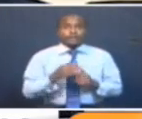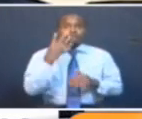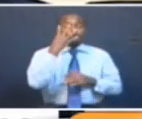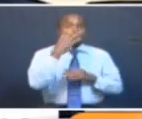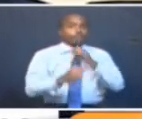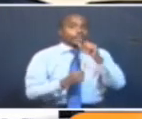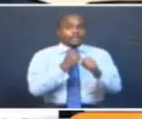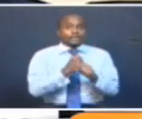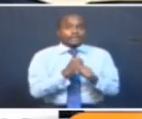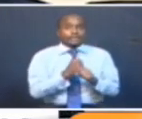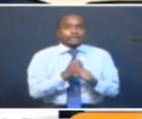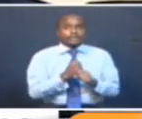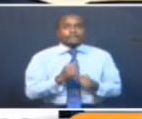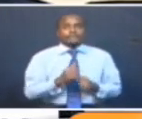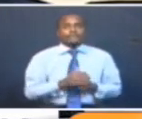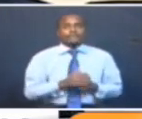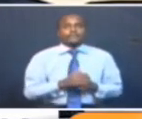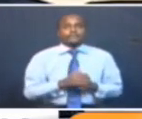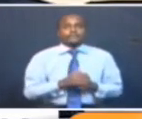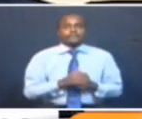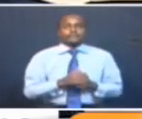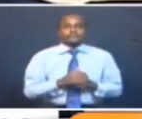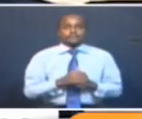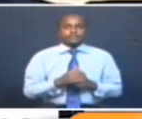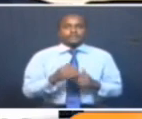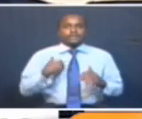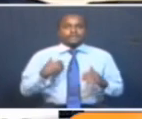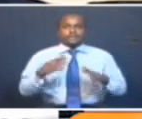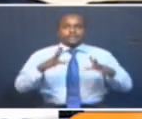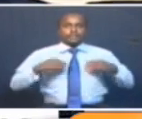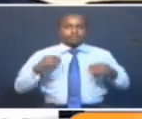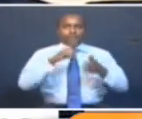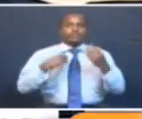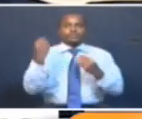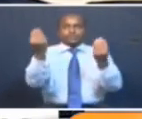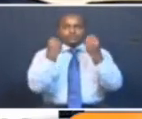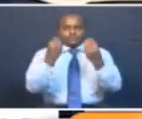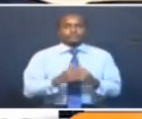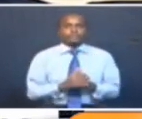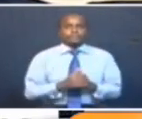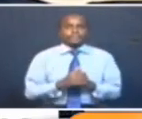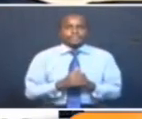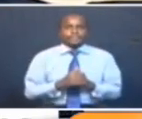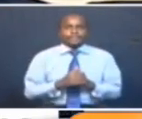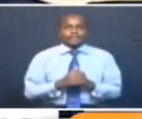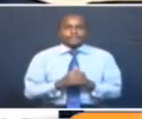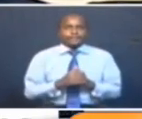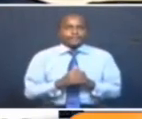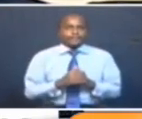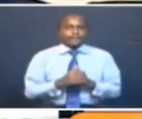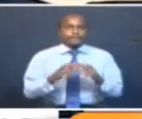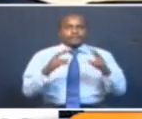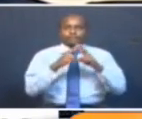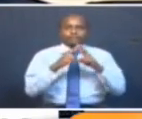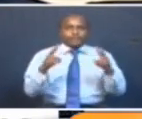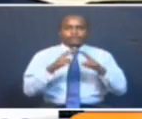4 years. Yeah. And I totally accepted what he wanted to tell us and do what things. Amazing. It means it was a very,